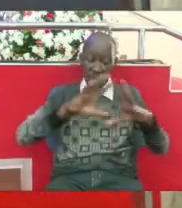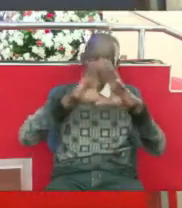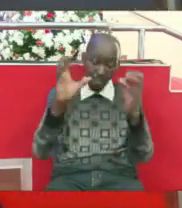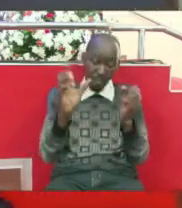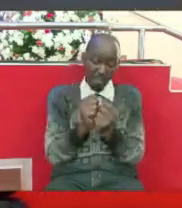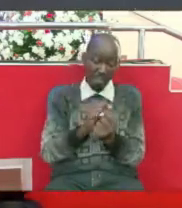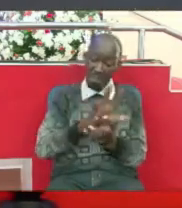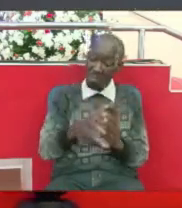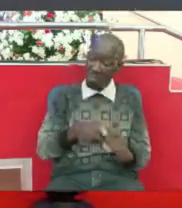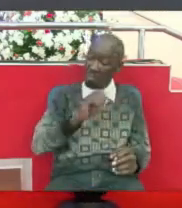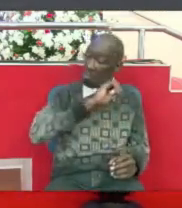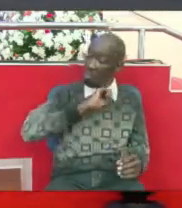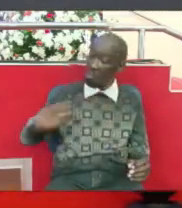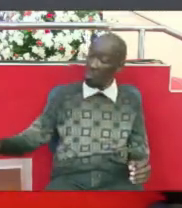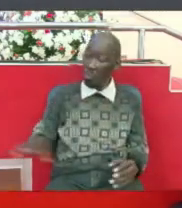and put away.